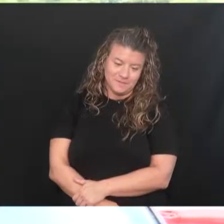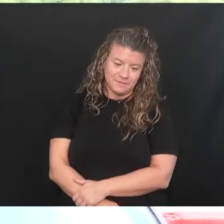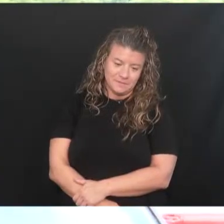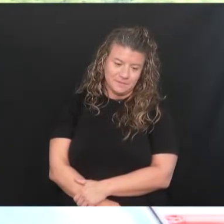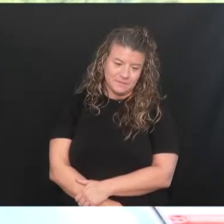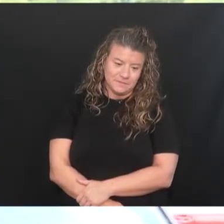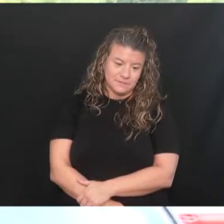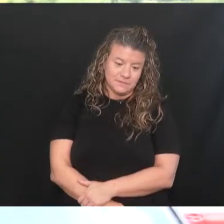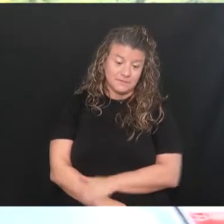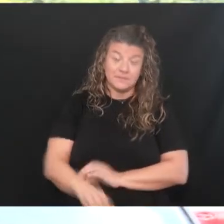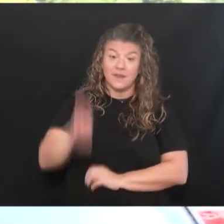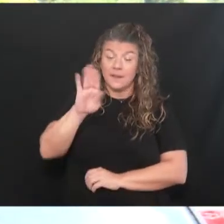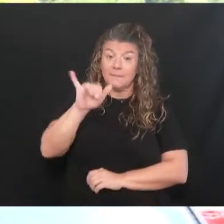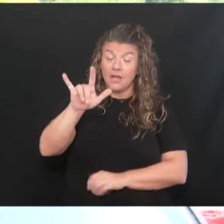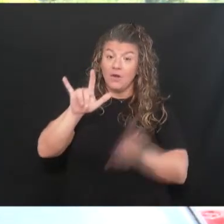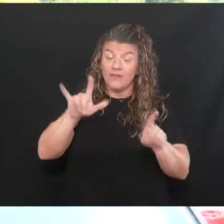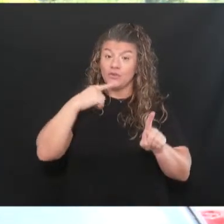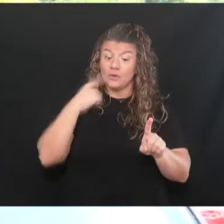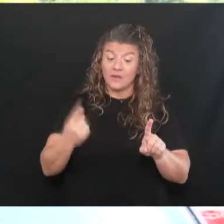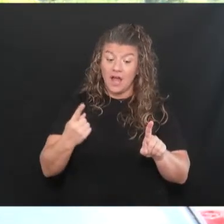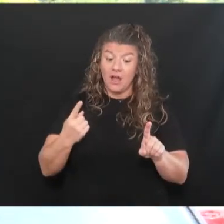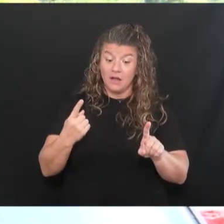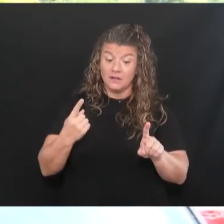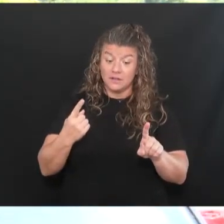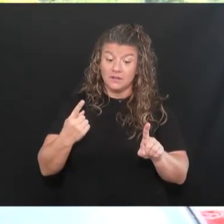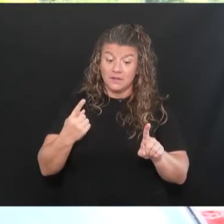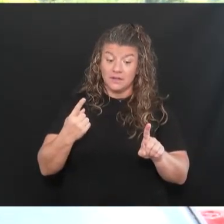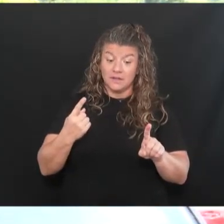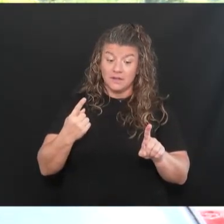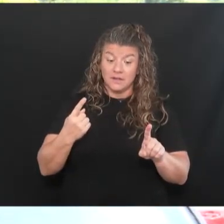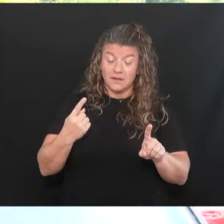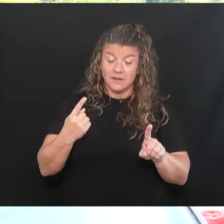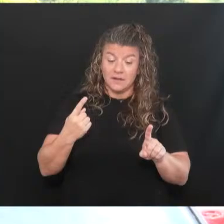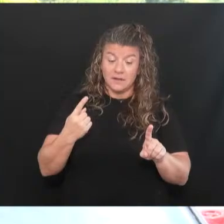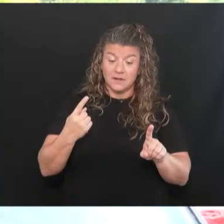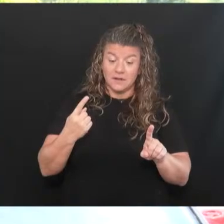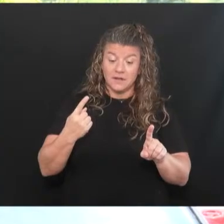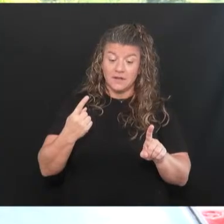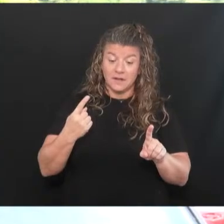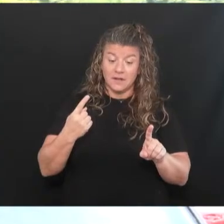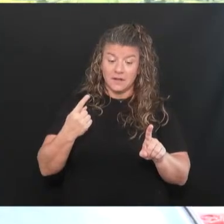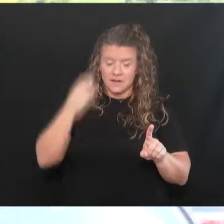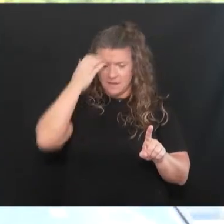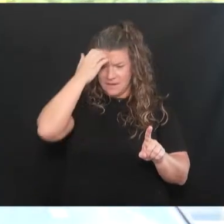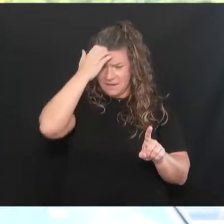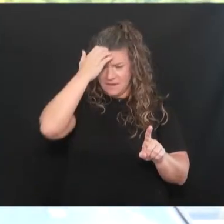And Bill, if you'll tell Heather's name. Heather Coburn.